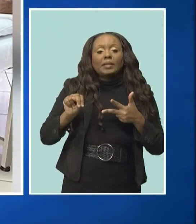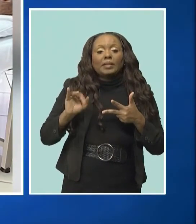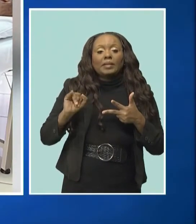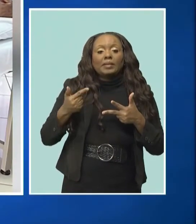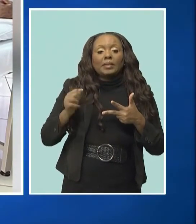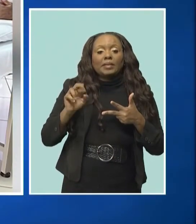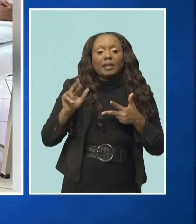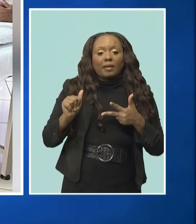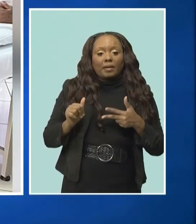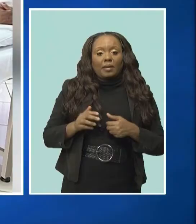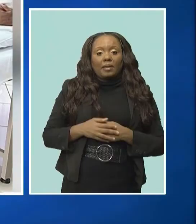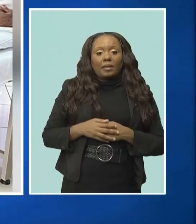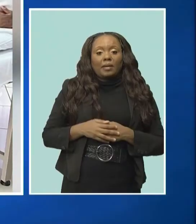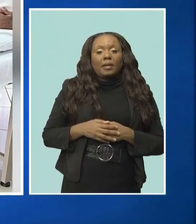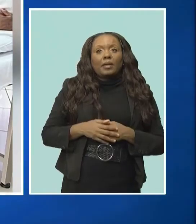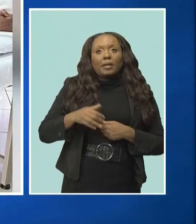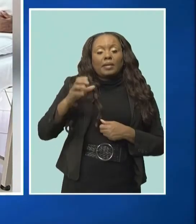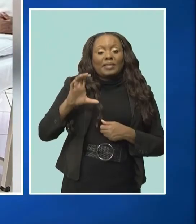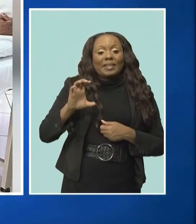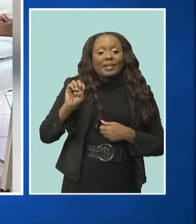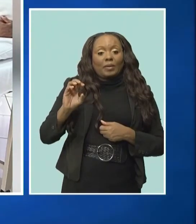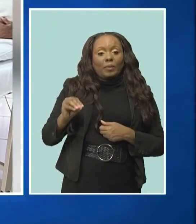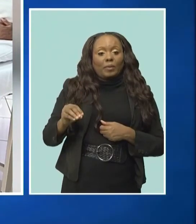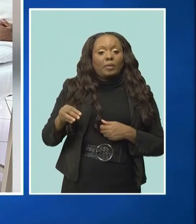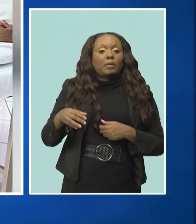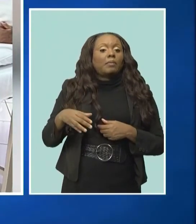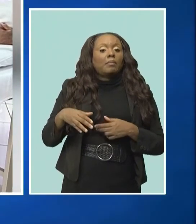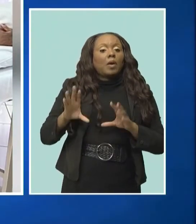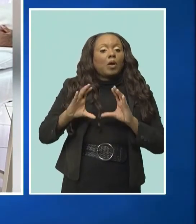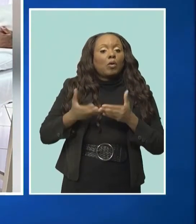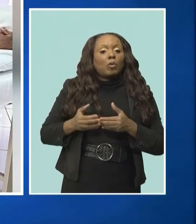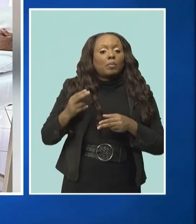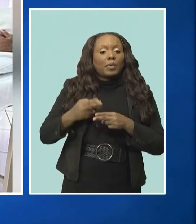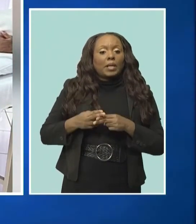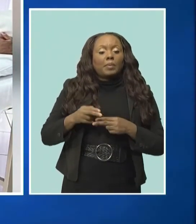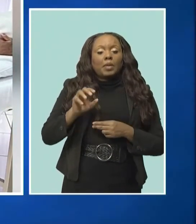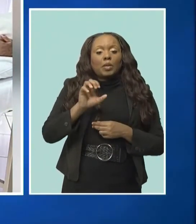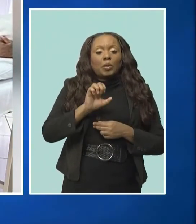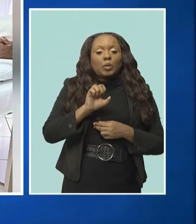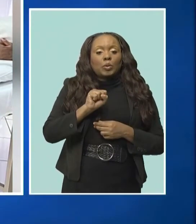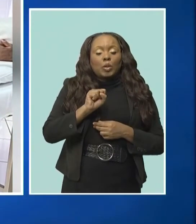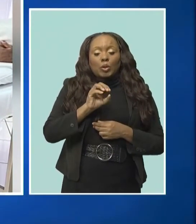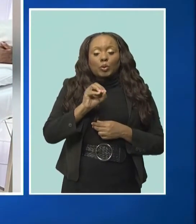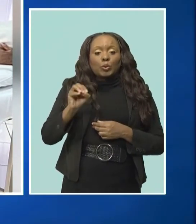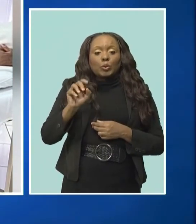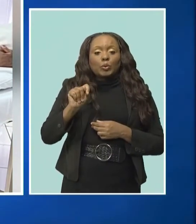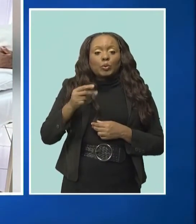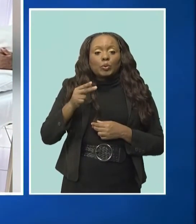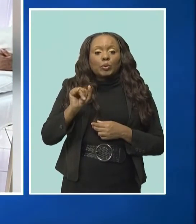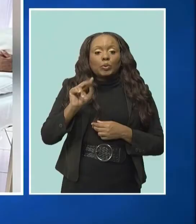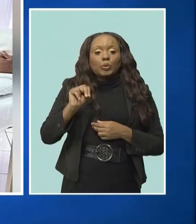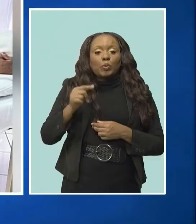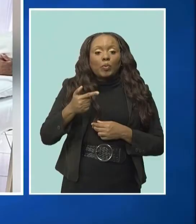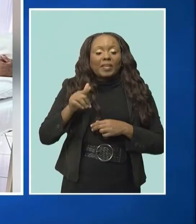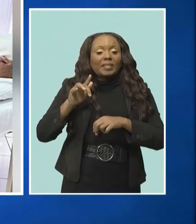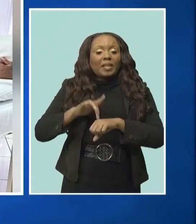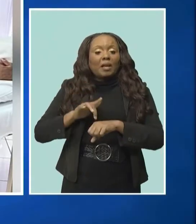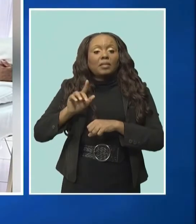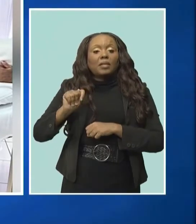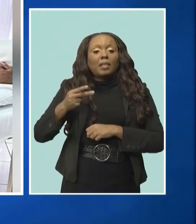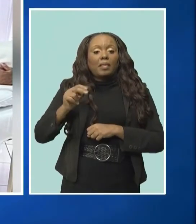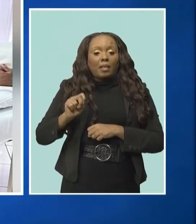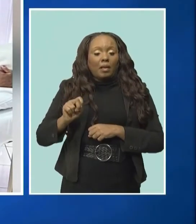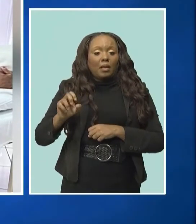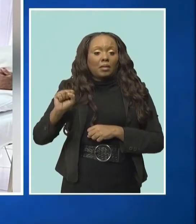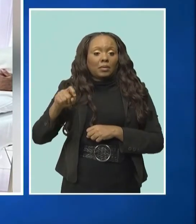of Soothing Touch The Spa, has extensive experience in the wellness space in Barbados. He first visited the continent on the